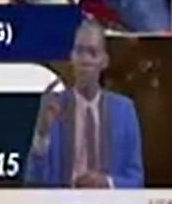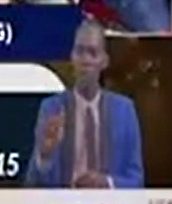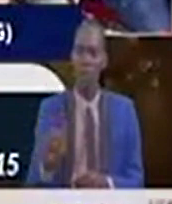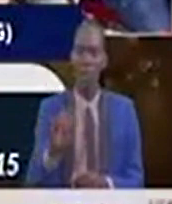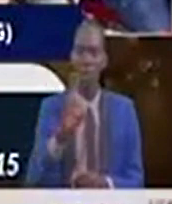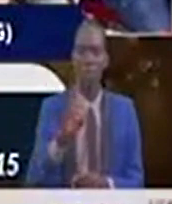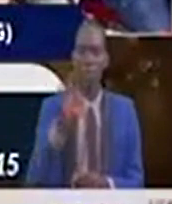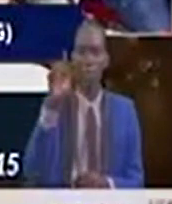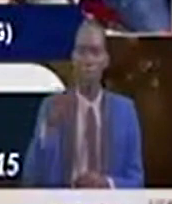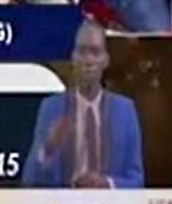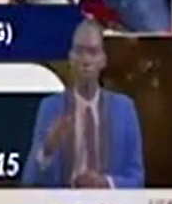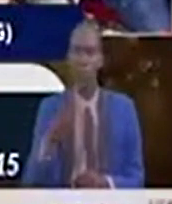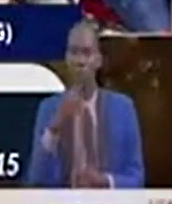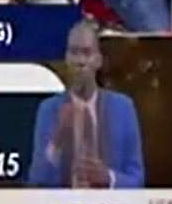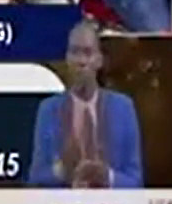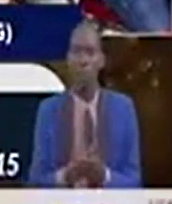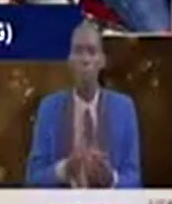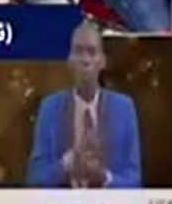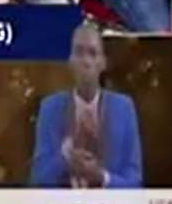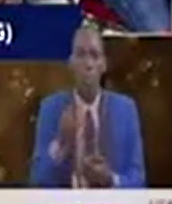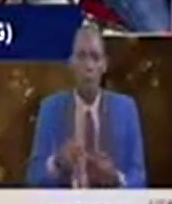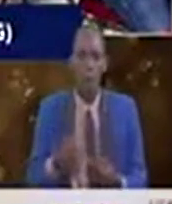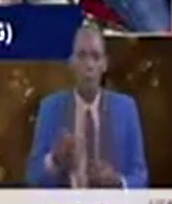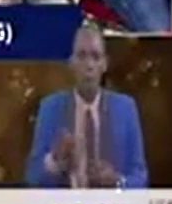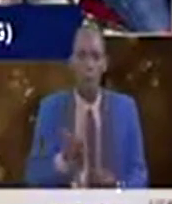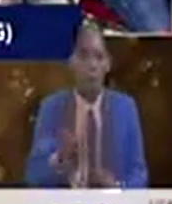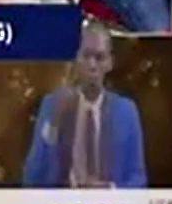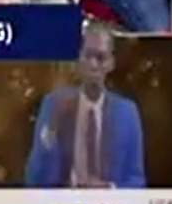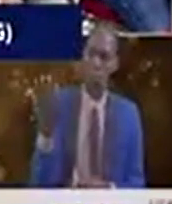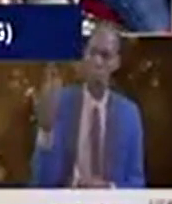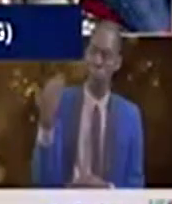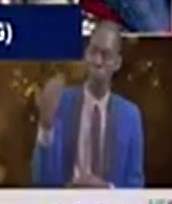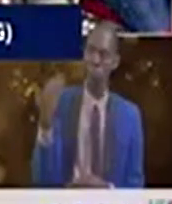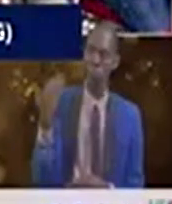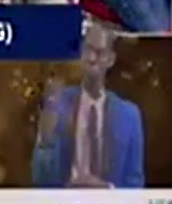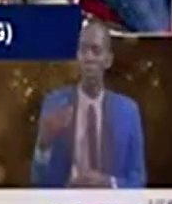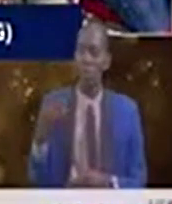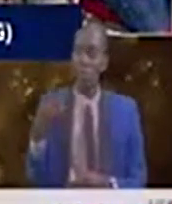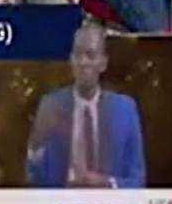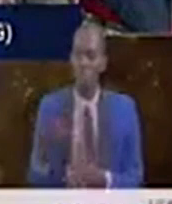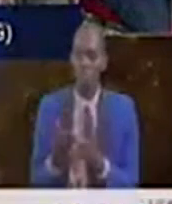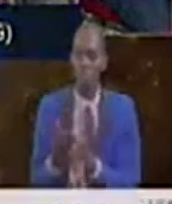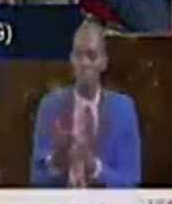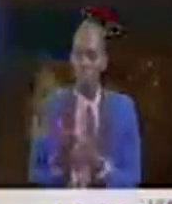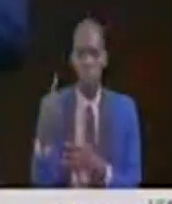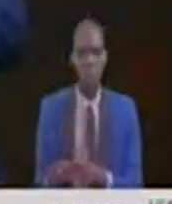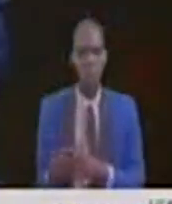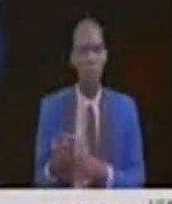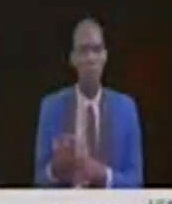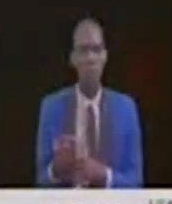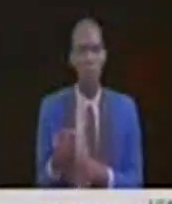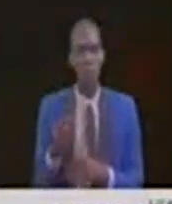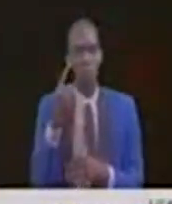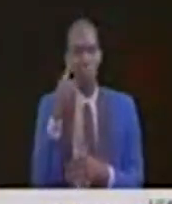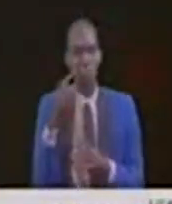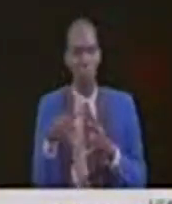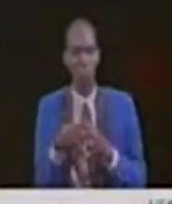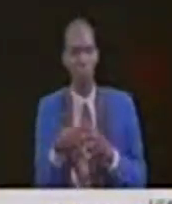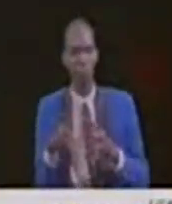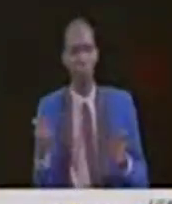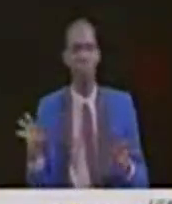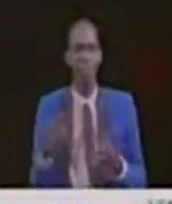when I saw, that's where it begins, through the eye gate, when I saw among